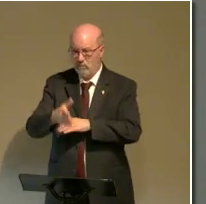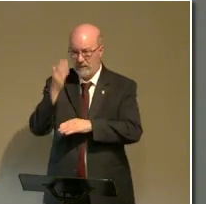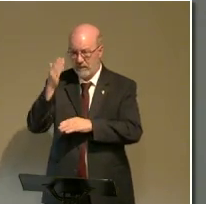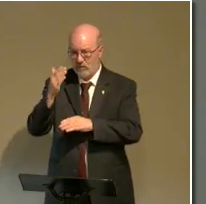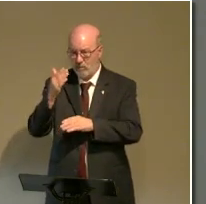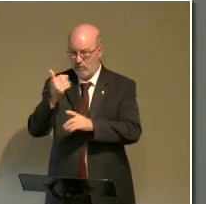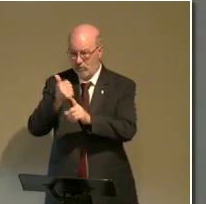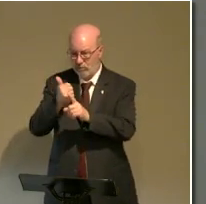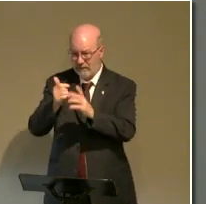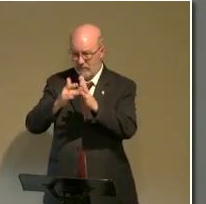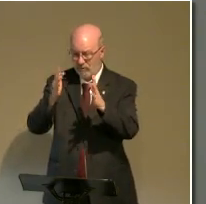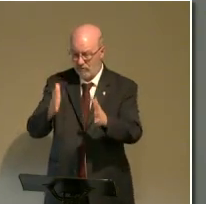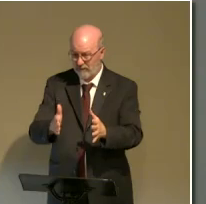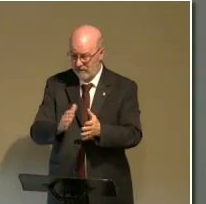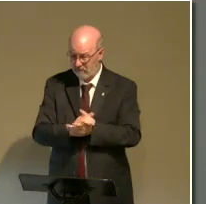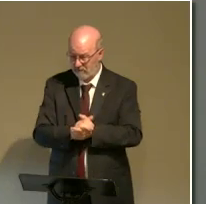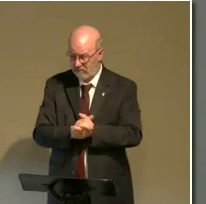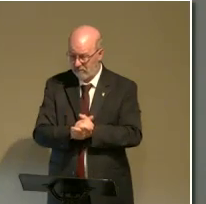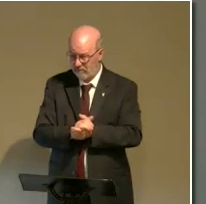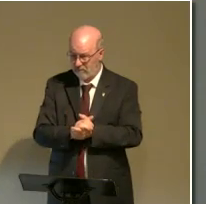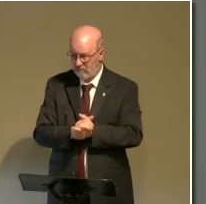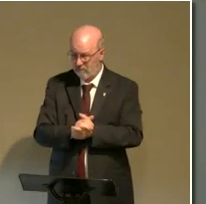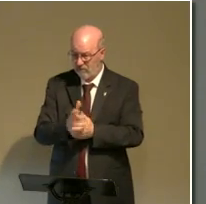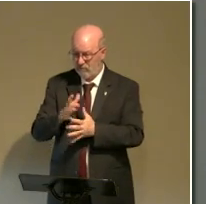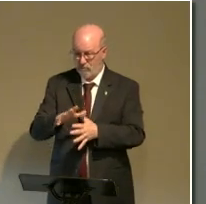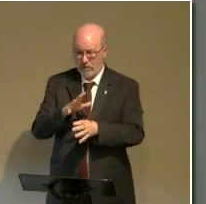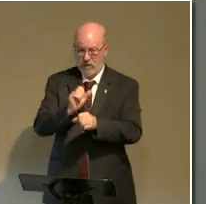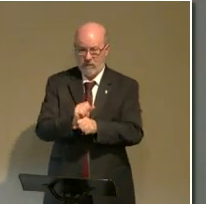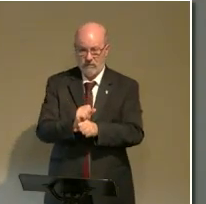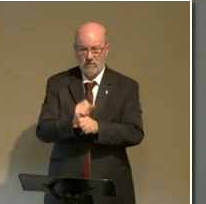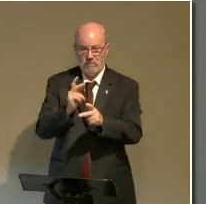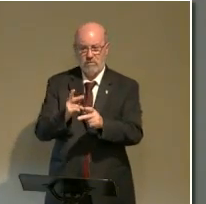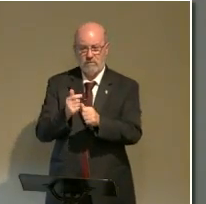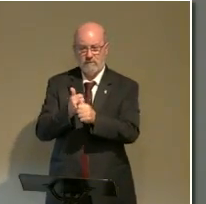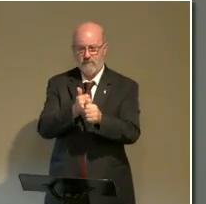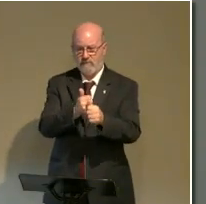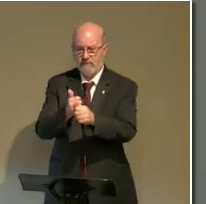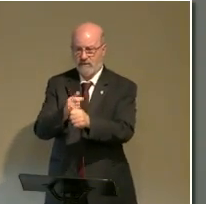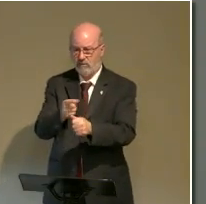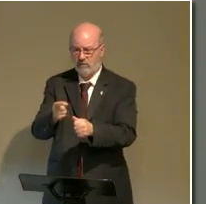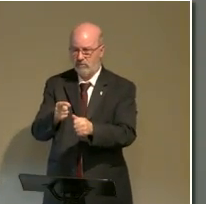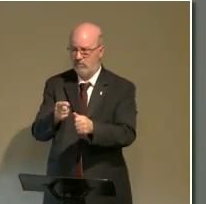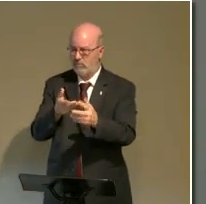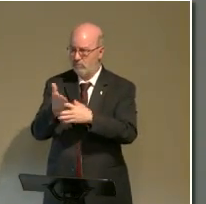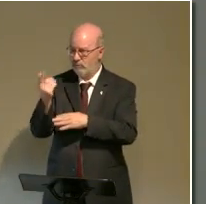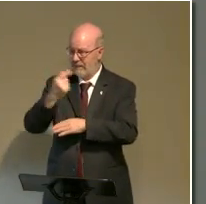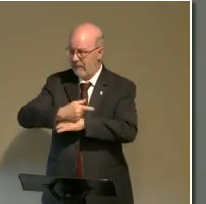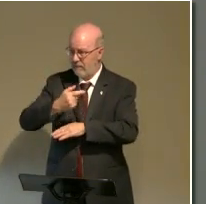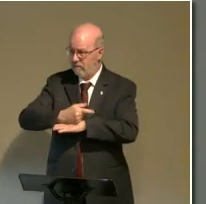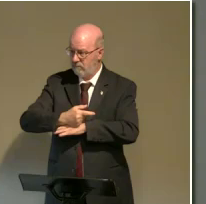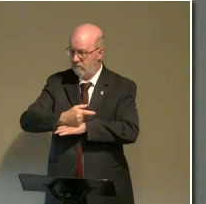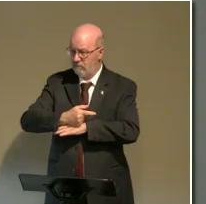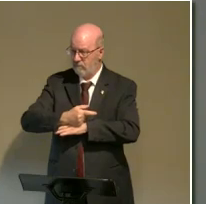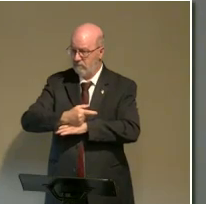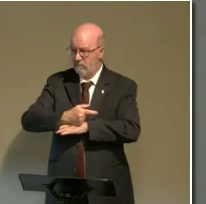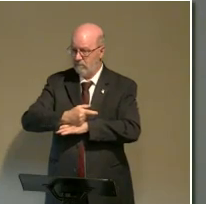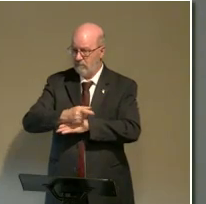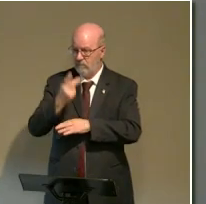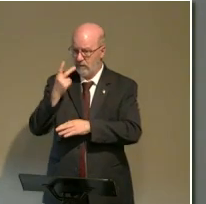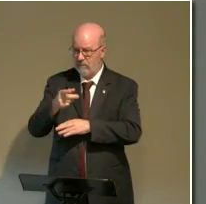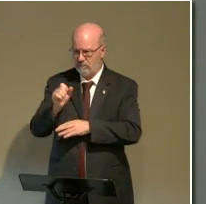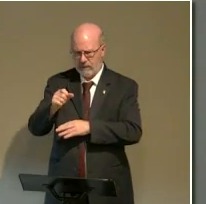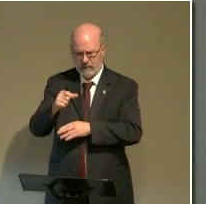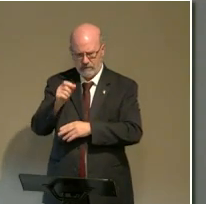you're Christian? I mean, are you confident that if somebody followed you throughout the day, that they would say,